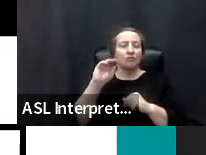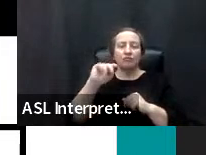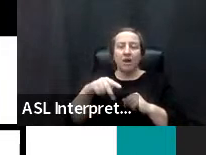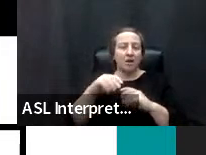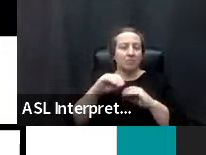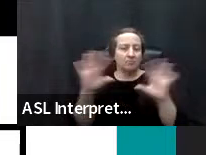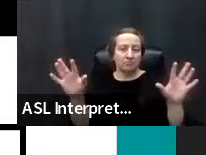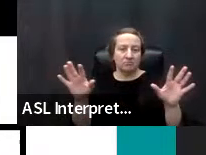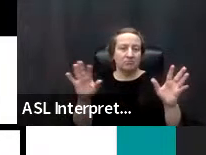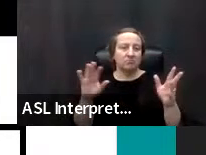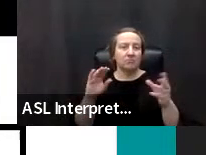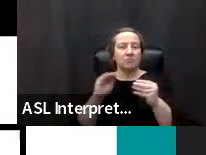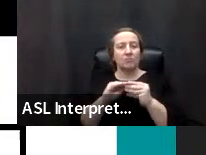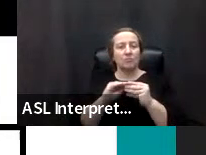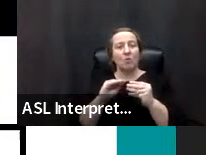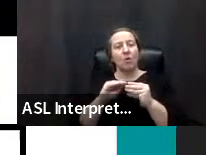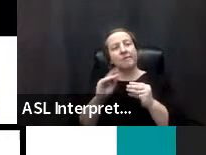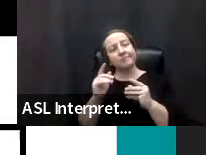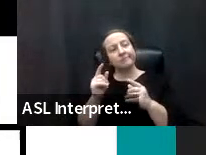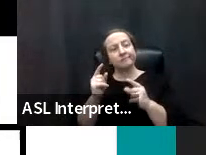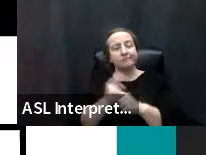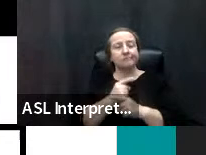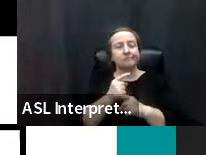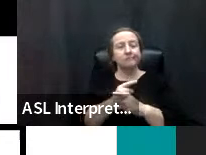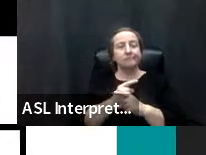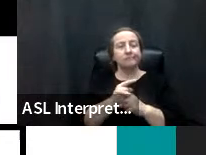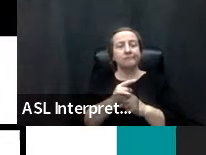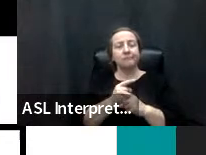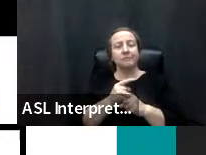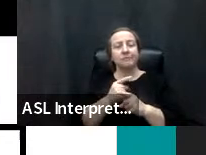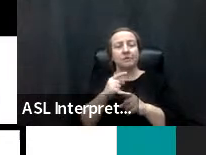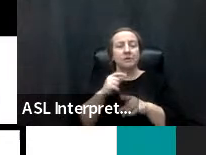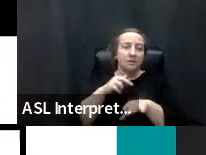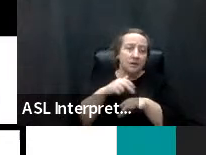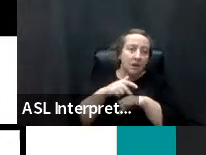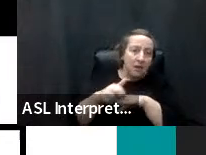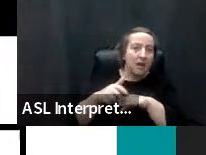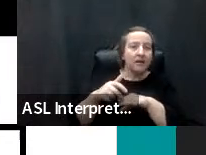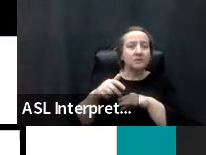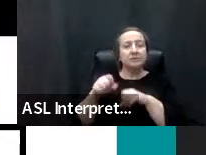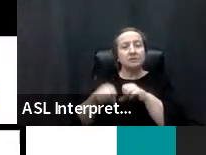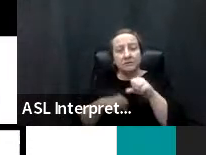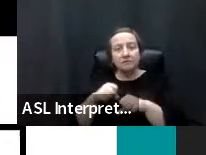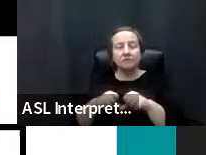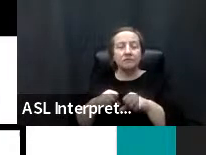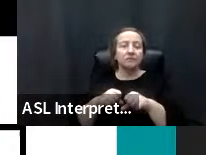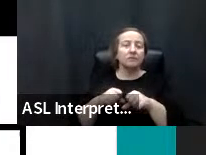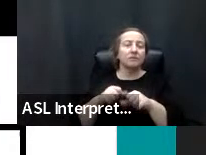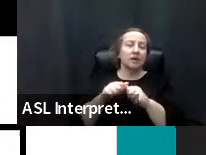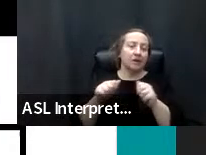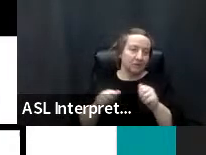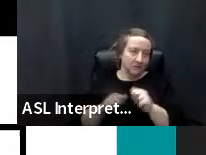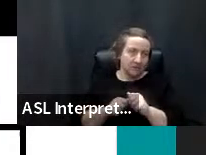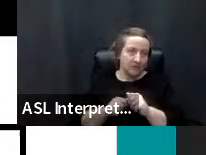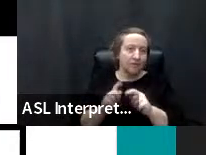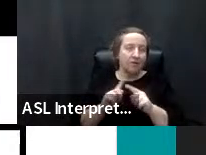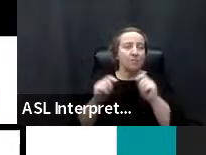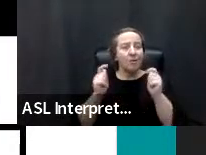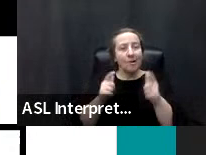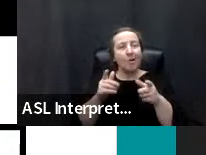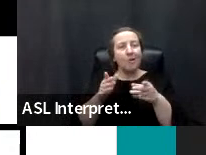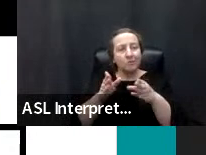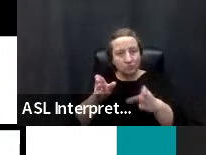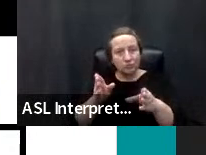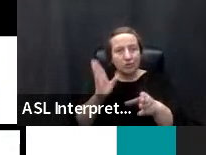So it'd be maybe more suitable for a really good active transportation corridor, but all streets that we would do